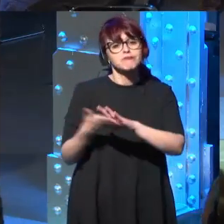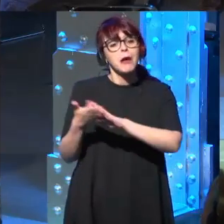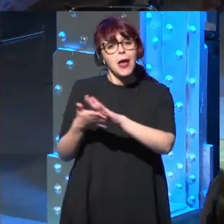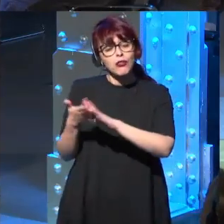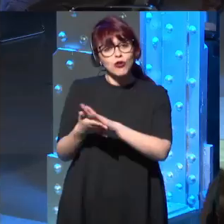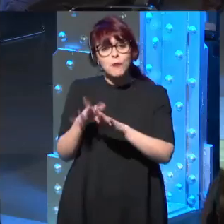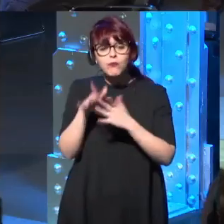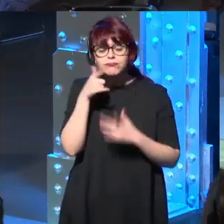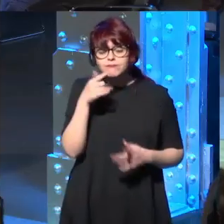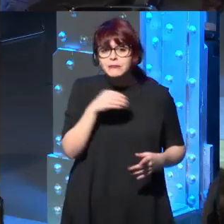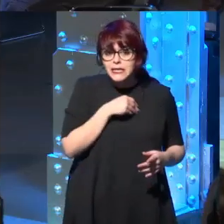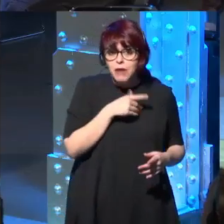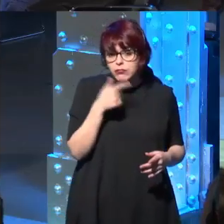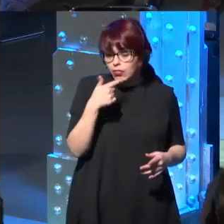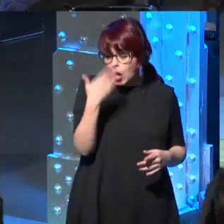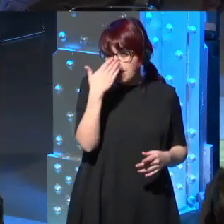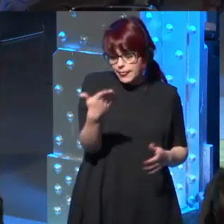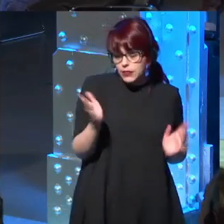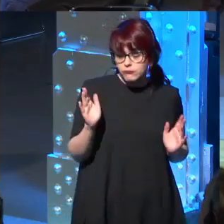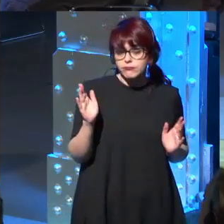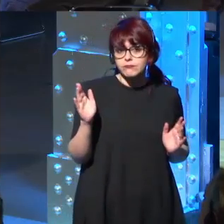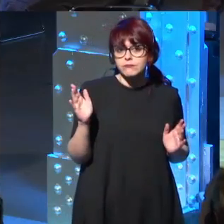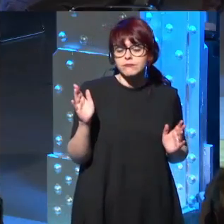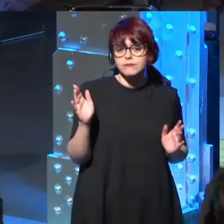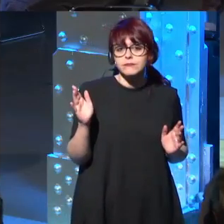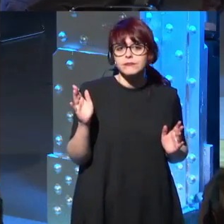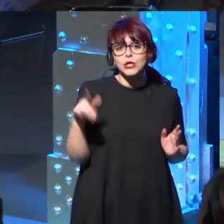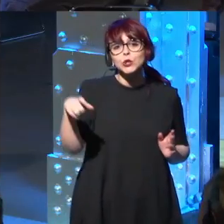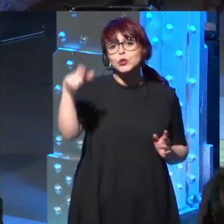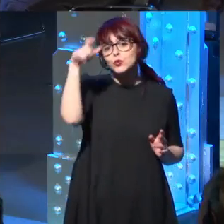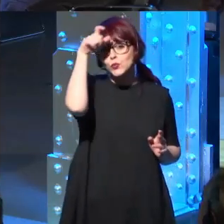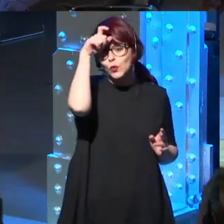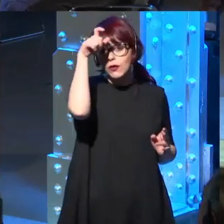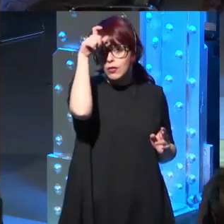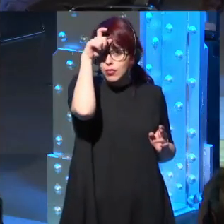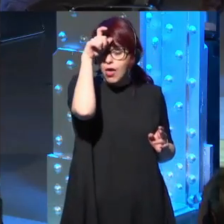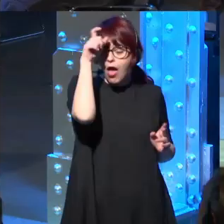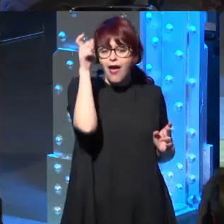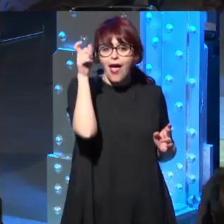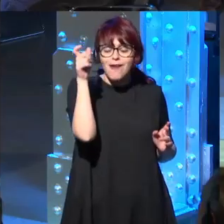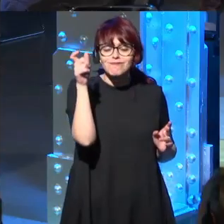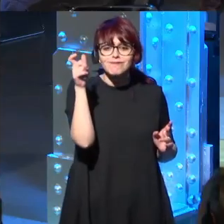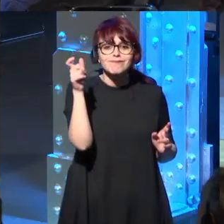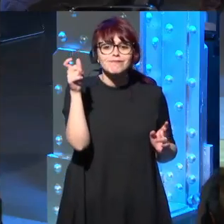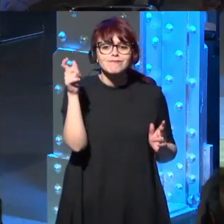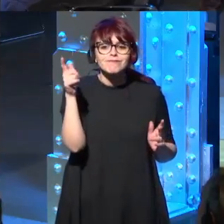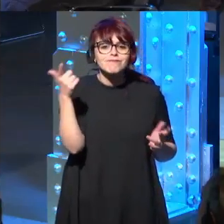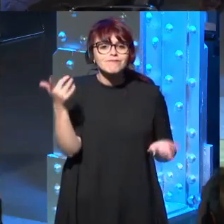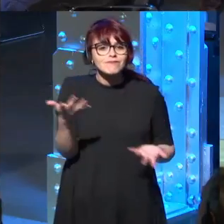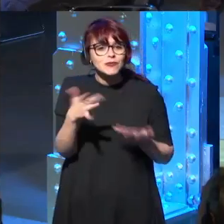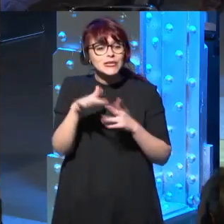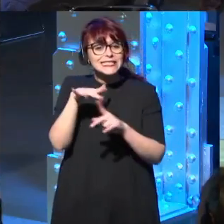unfortunately, I'll tell the truth, that Turkey is politically bad, repressive